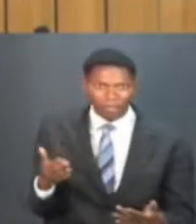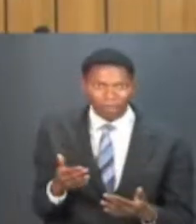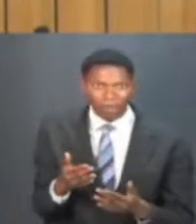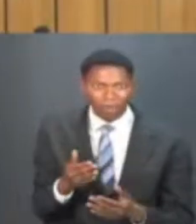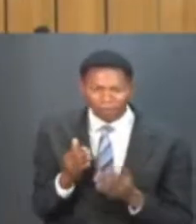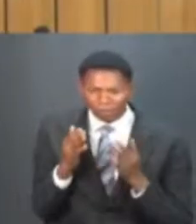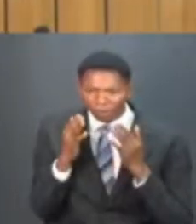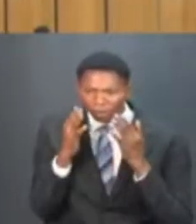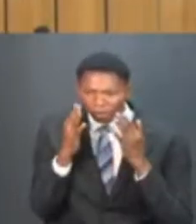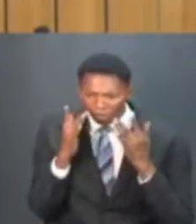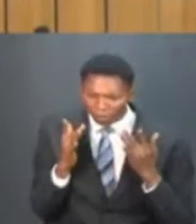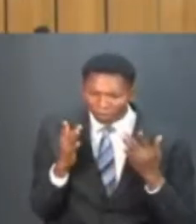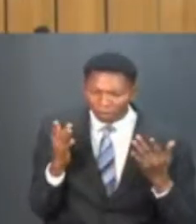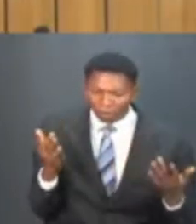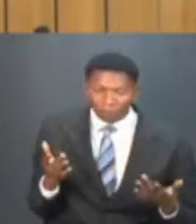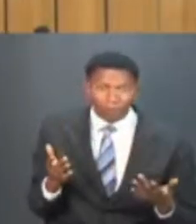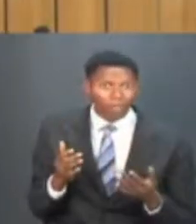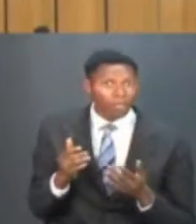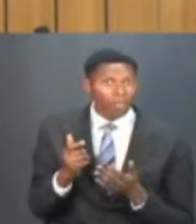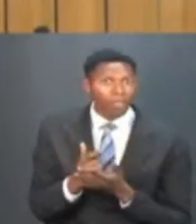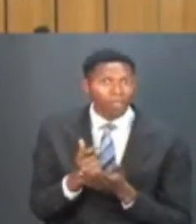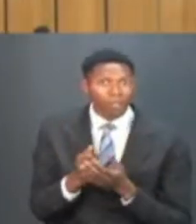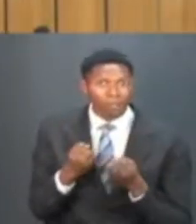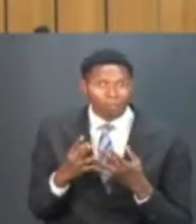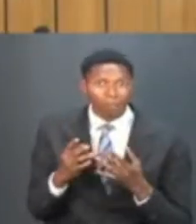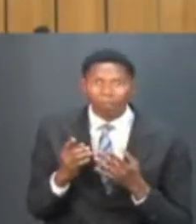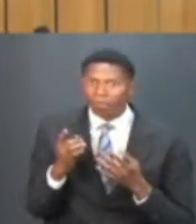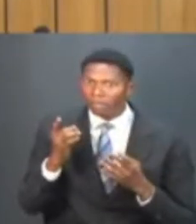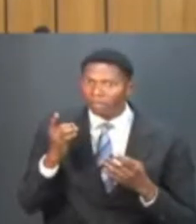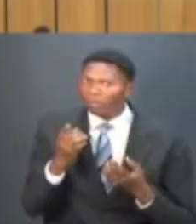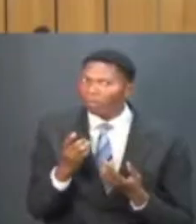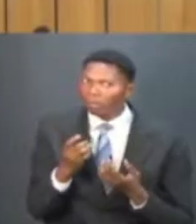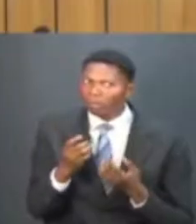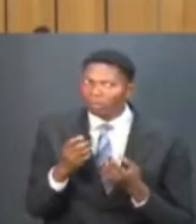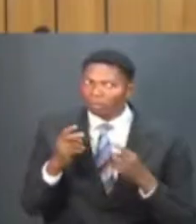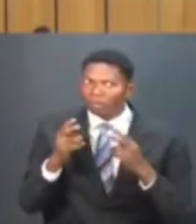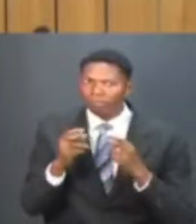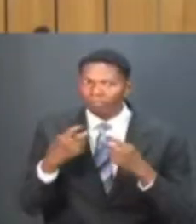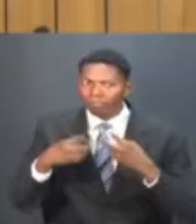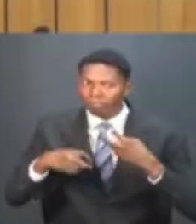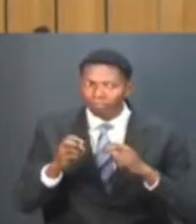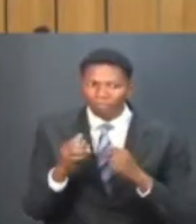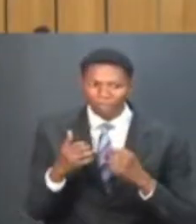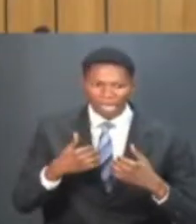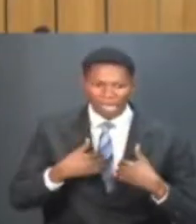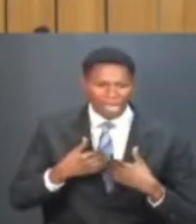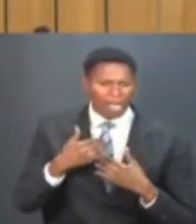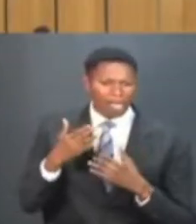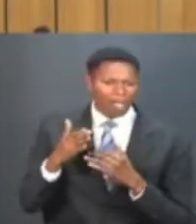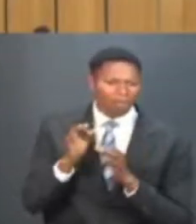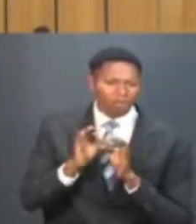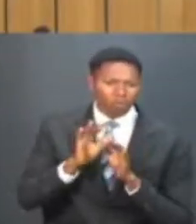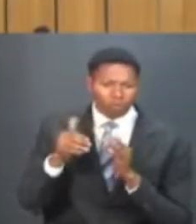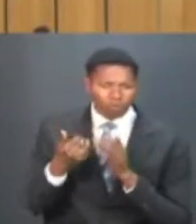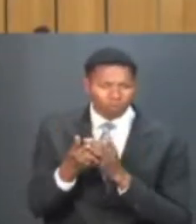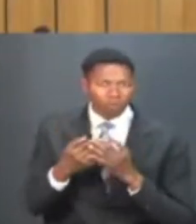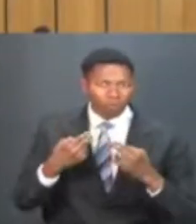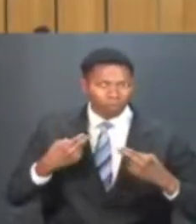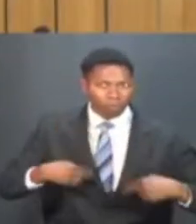Sadly, many of these cases are diagnosed at advanced stages when treatment options are